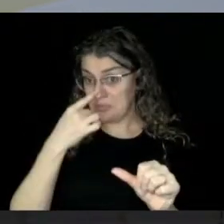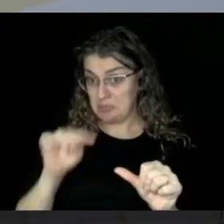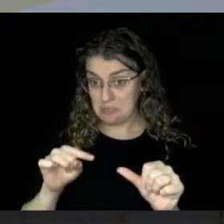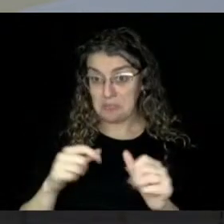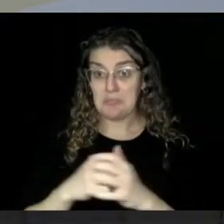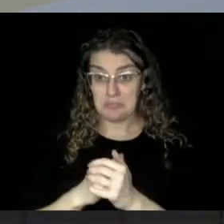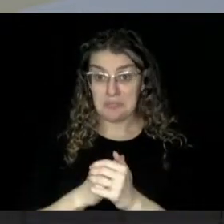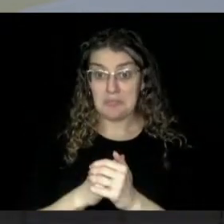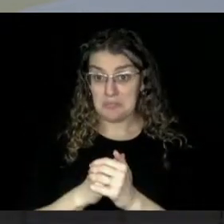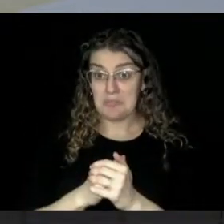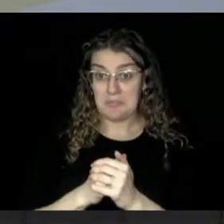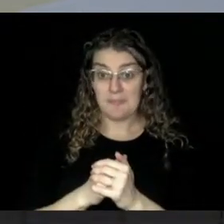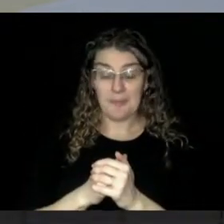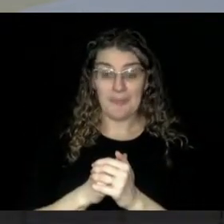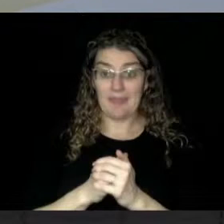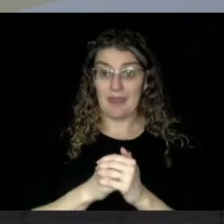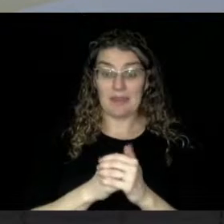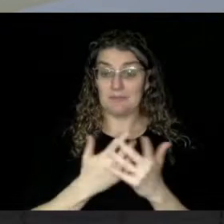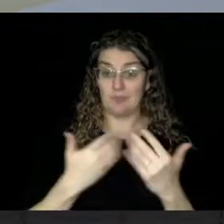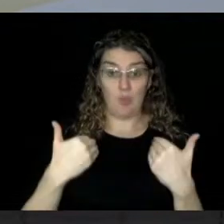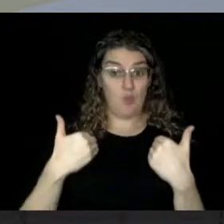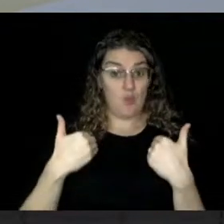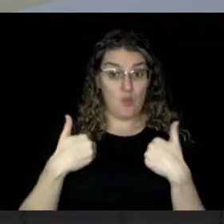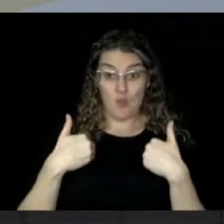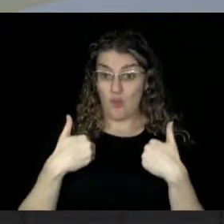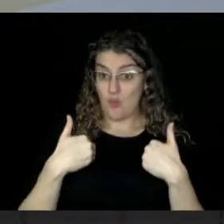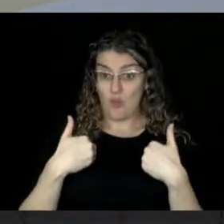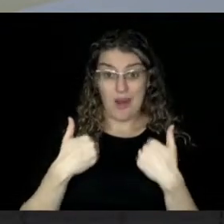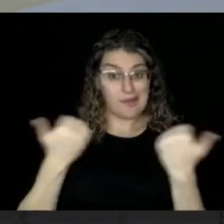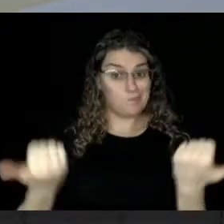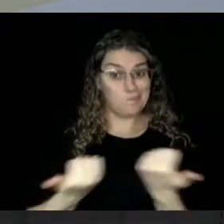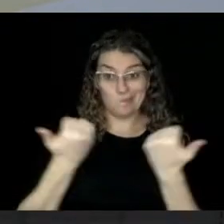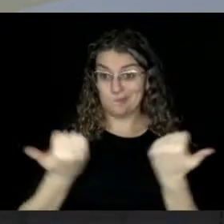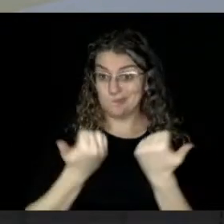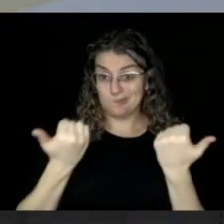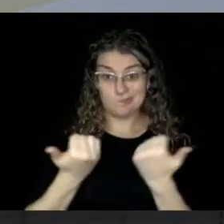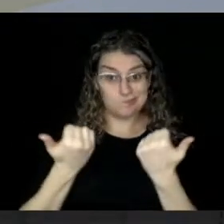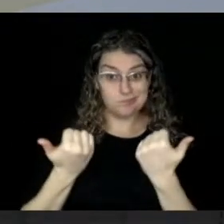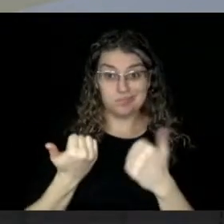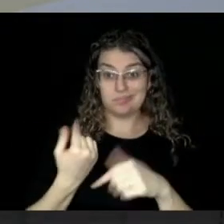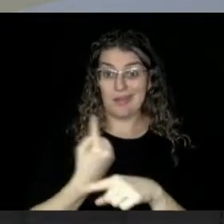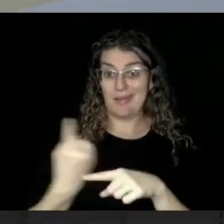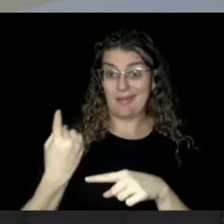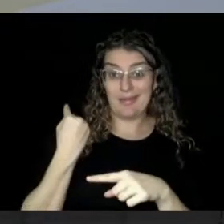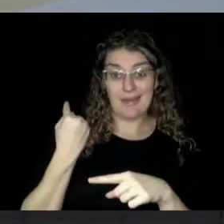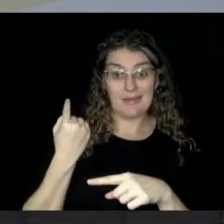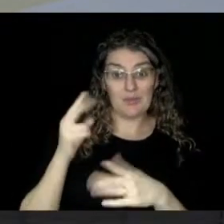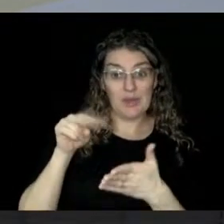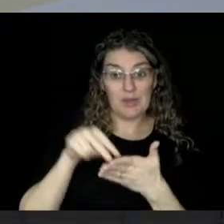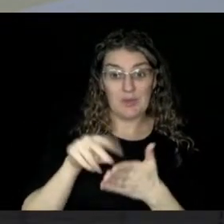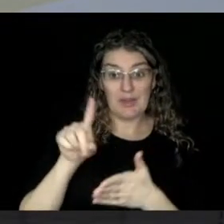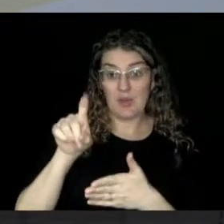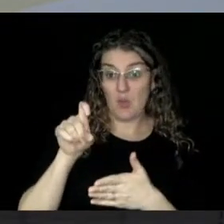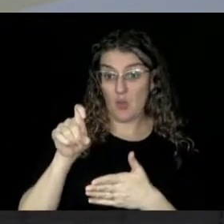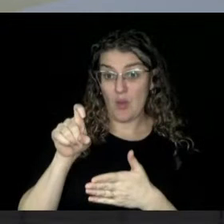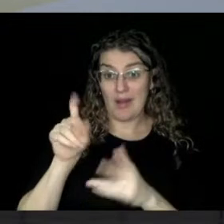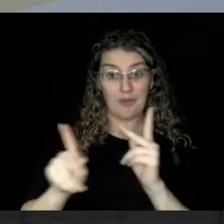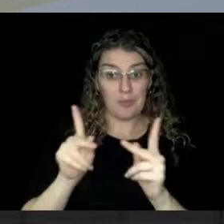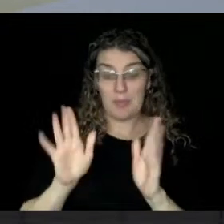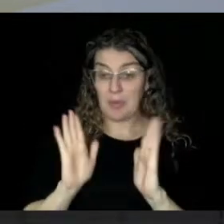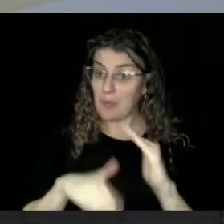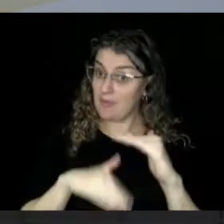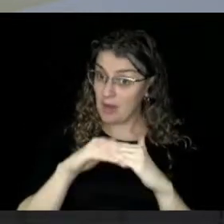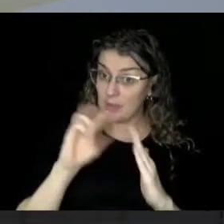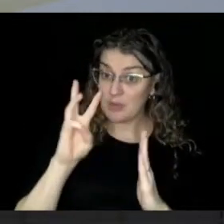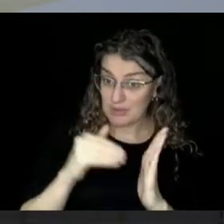way along. We have the testing capacity. Last week in PI, there were just over 2,100 tests done. But we